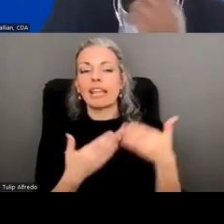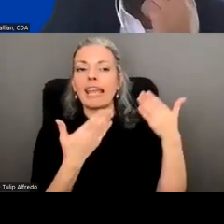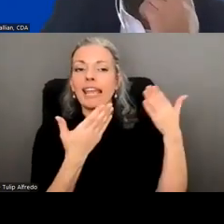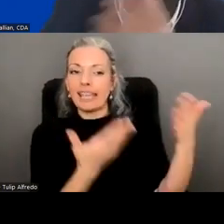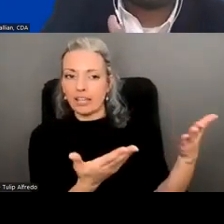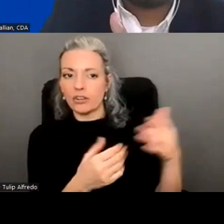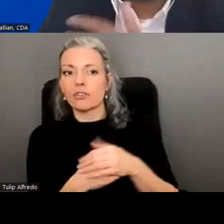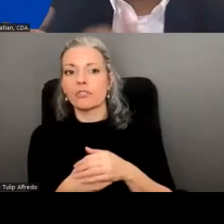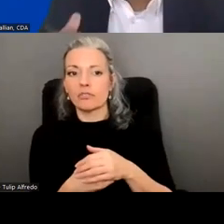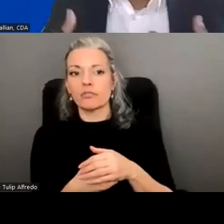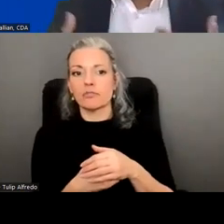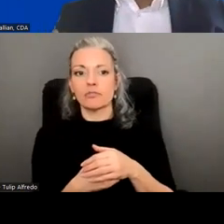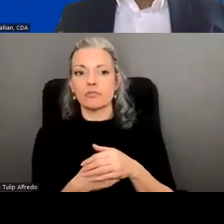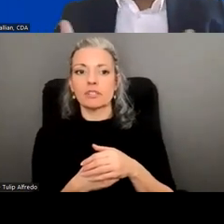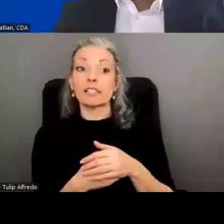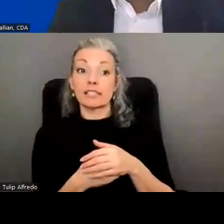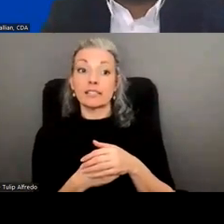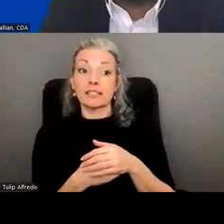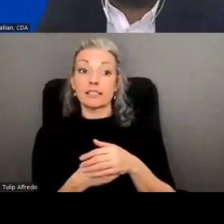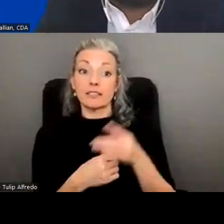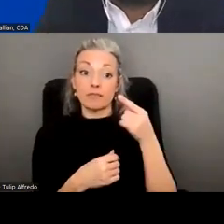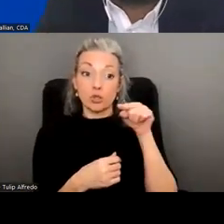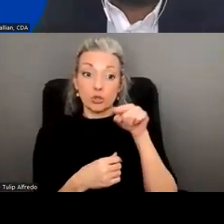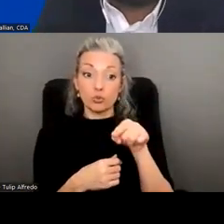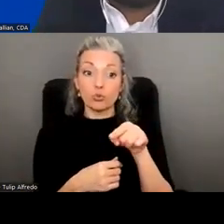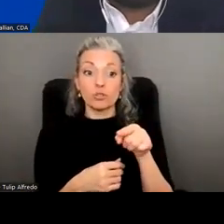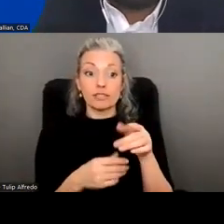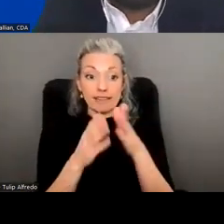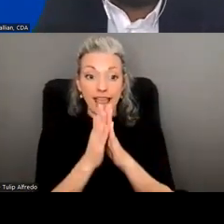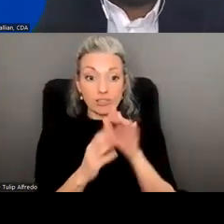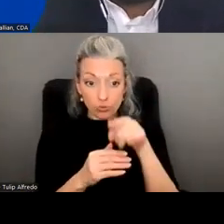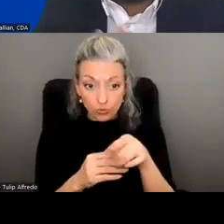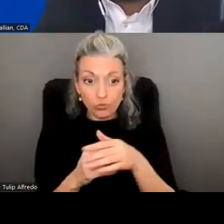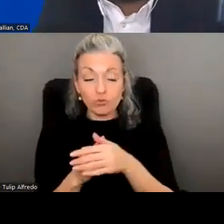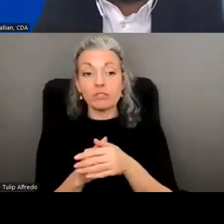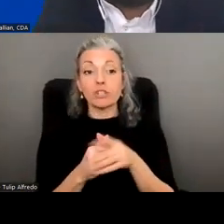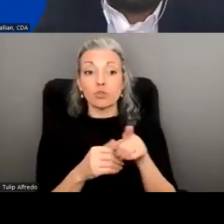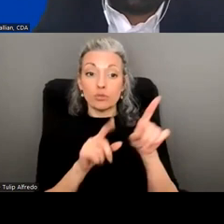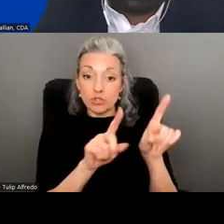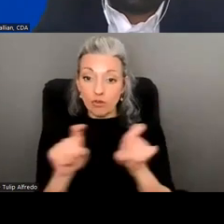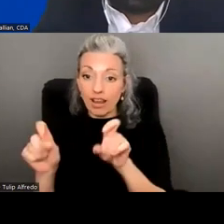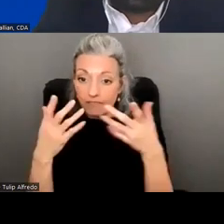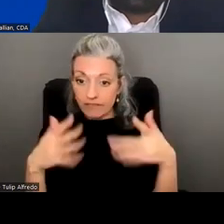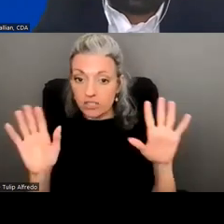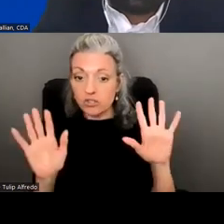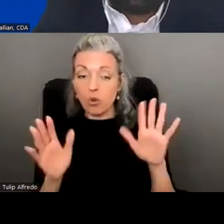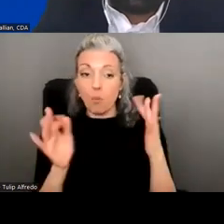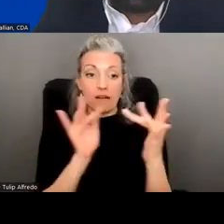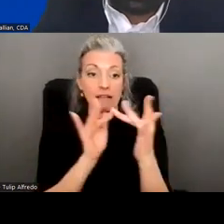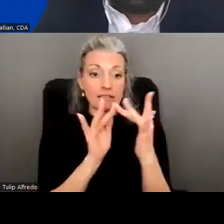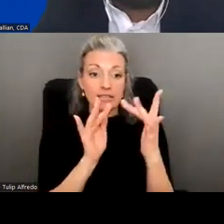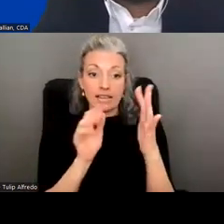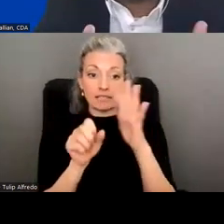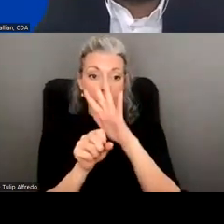slide, is a humble ask to you. I think it'd be really helpful if the partnership can please help promote this survey. We would like to reach every community and region